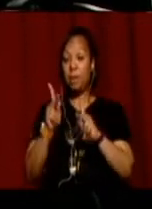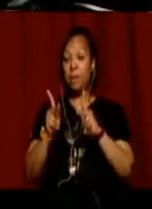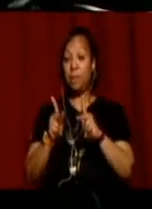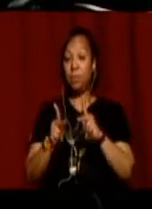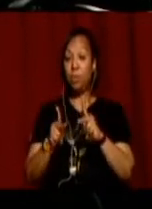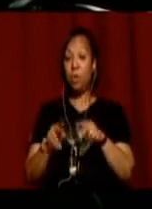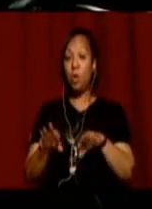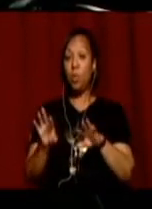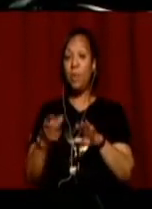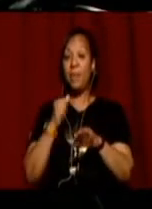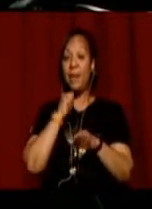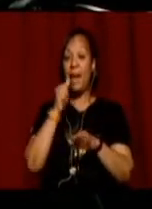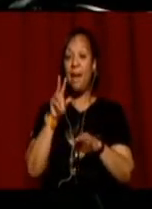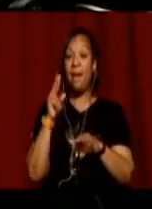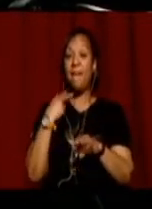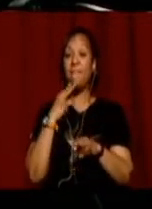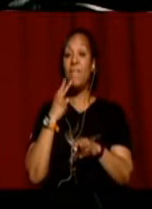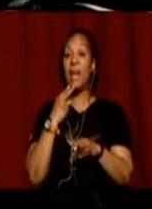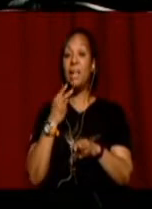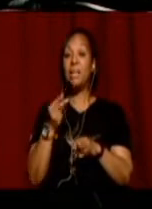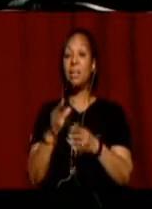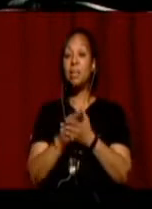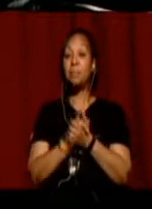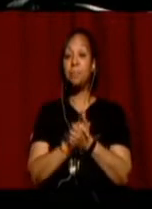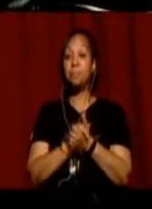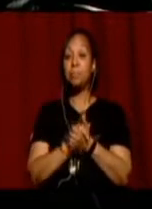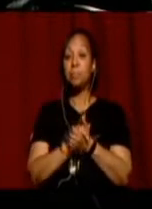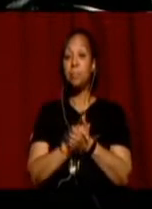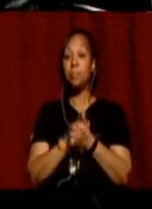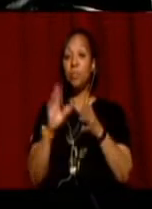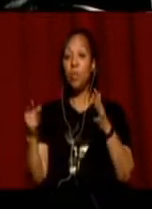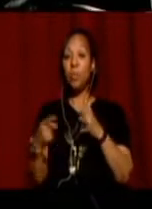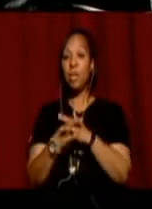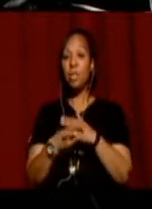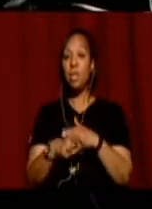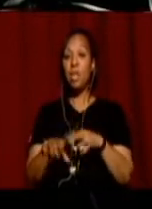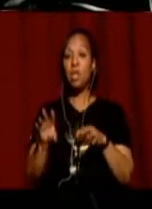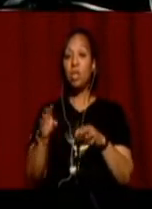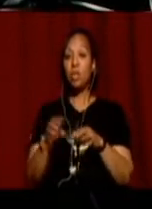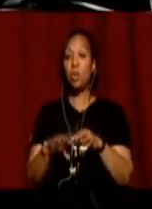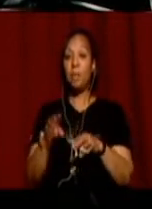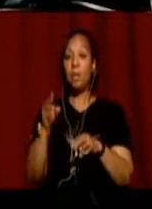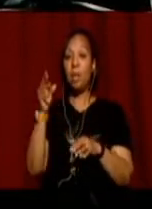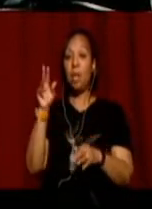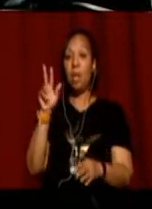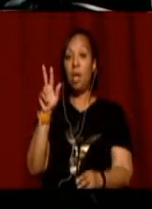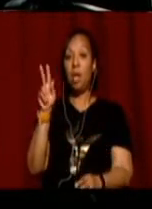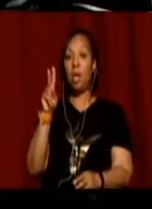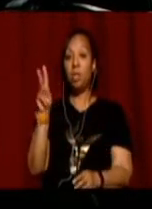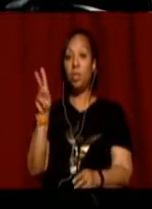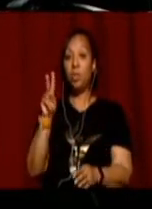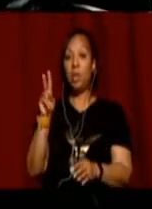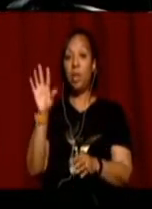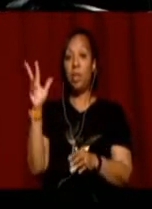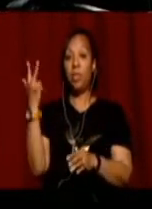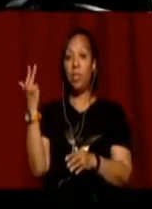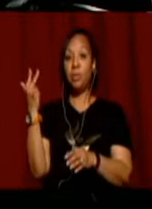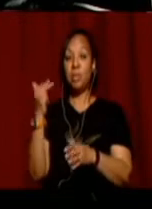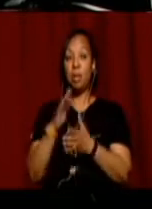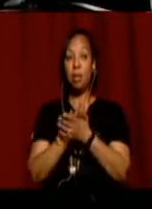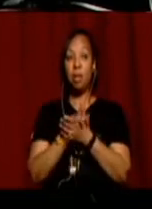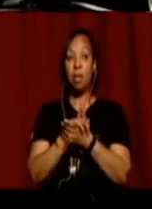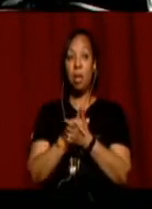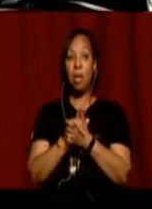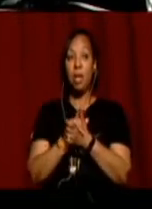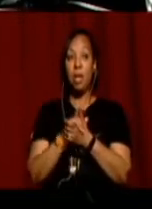crimes. Nonviolent crimes. And when I came in office in 2013, there were, on a daily basis, between 10